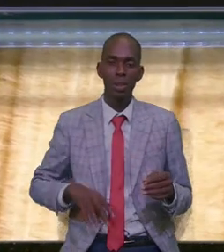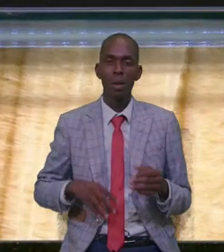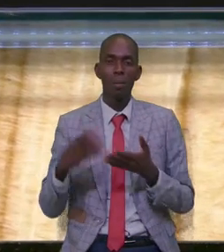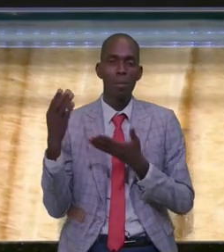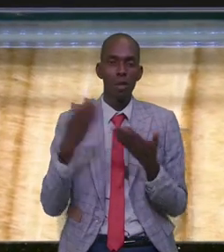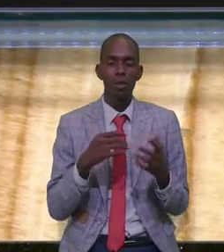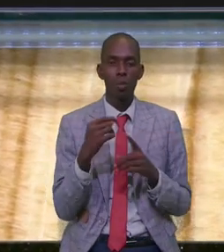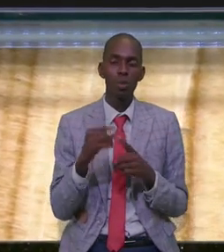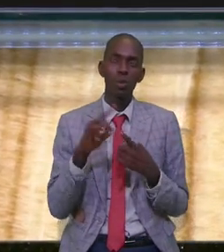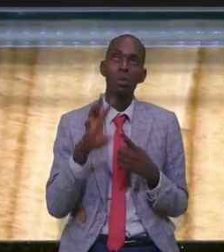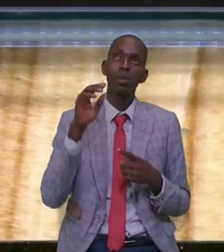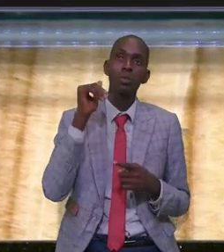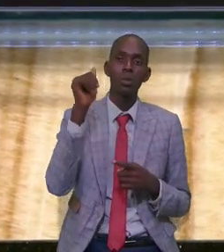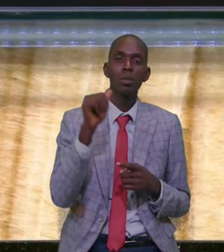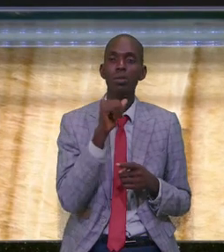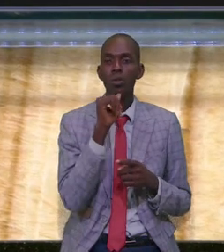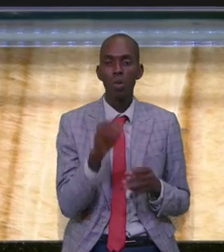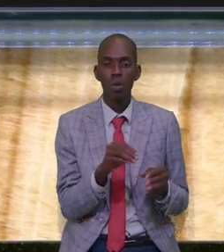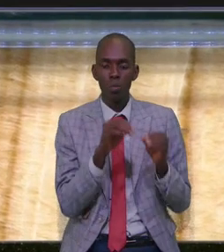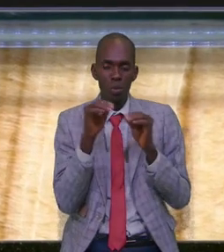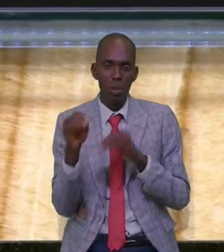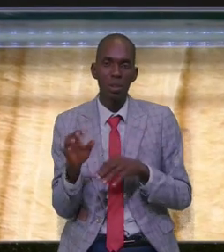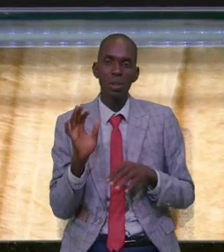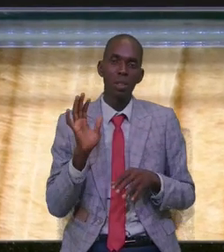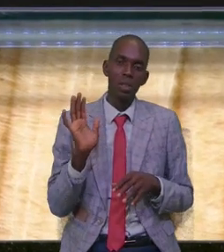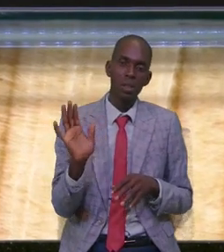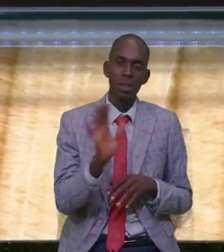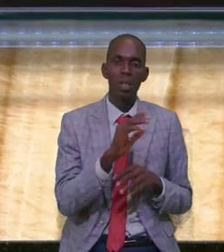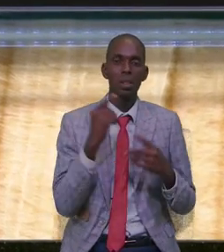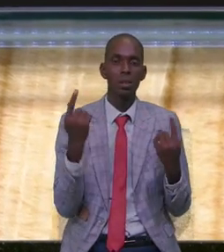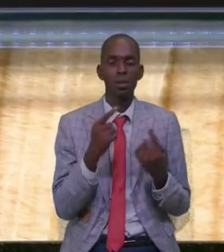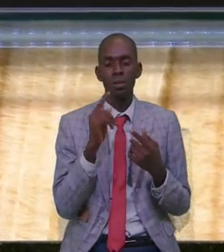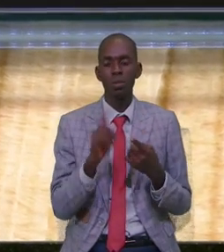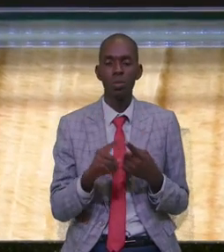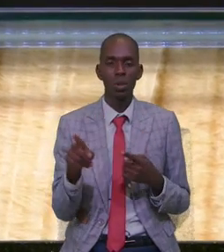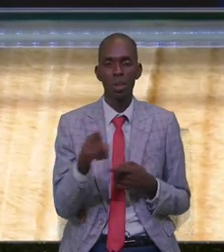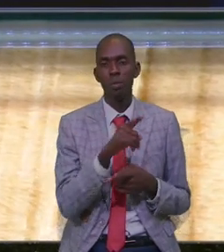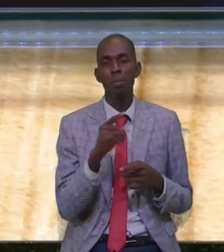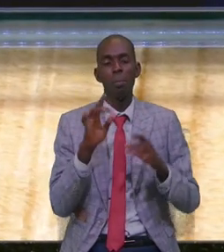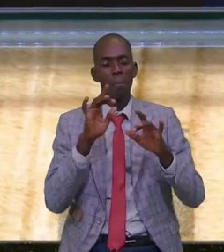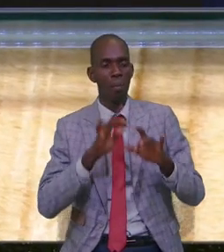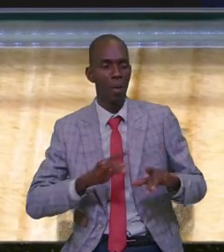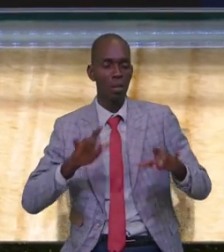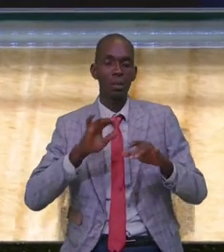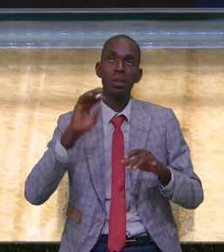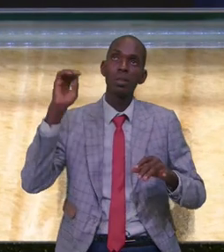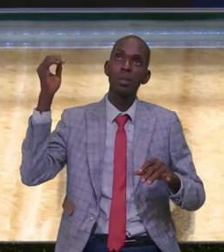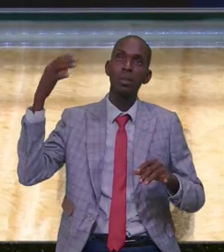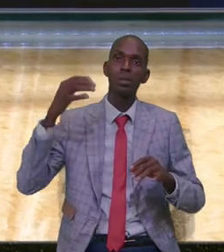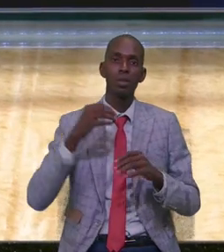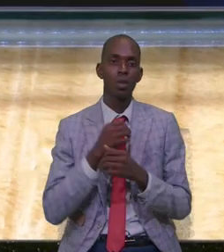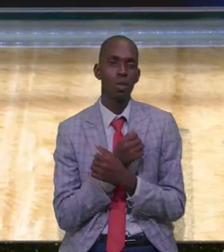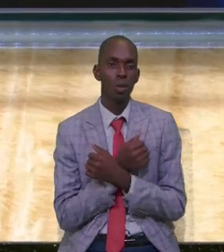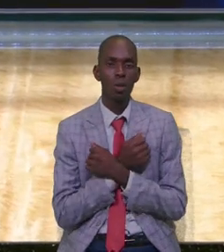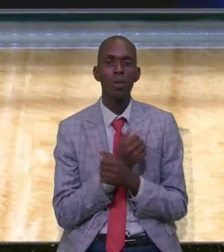not imputing their trespasses unto them. Mercy, grace, love. It